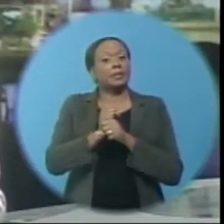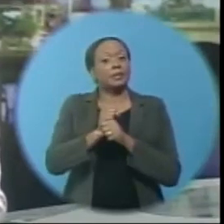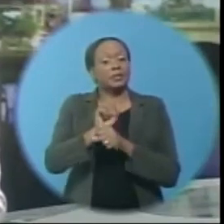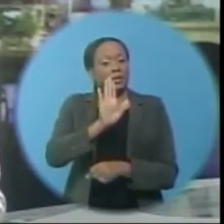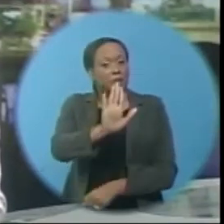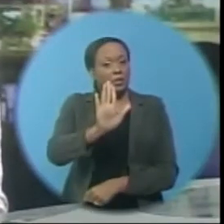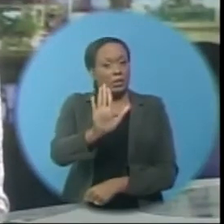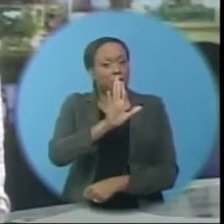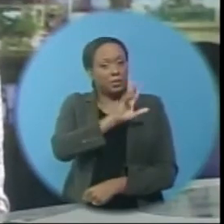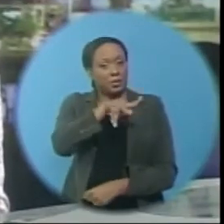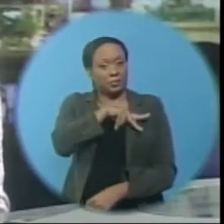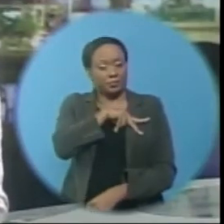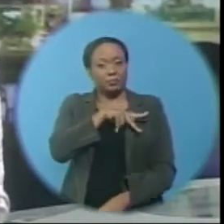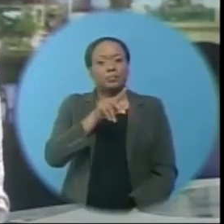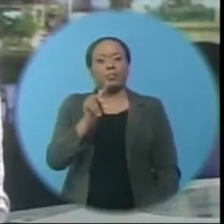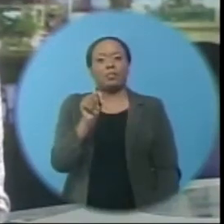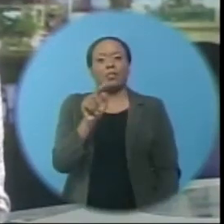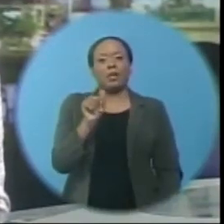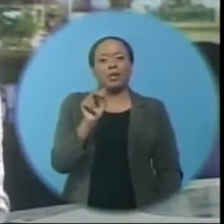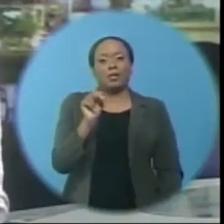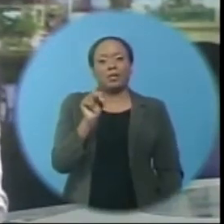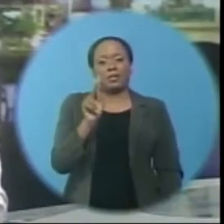do to get your personal tank.